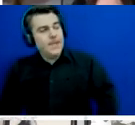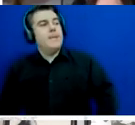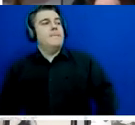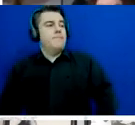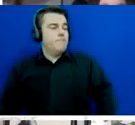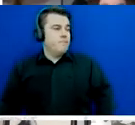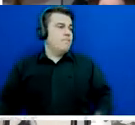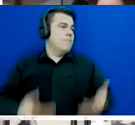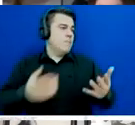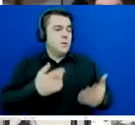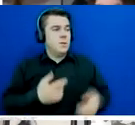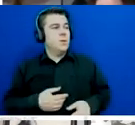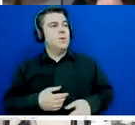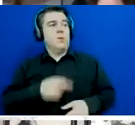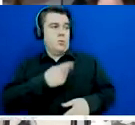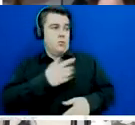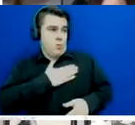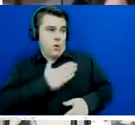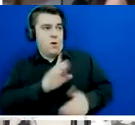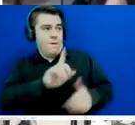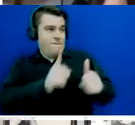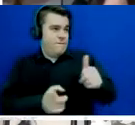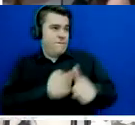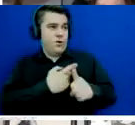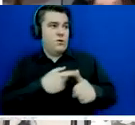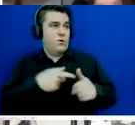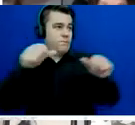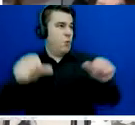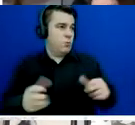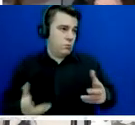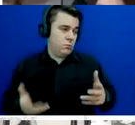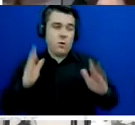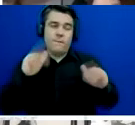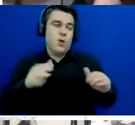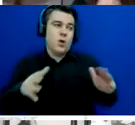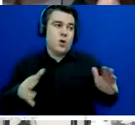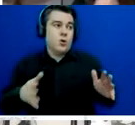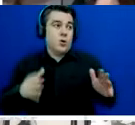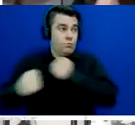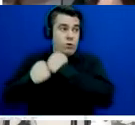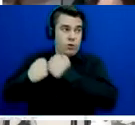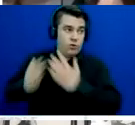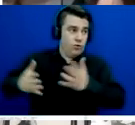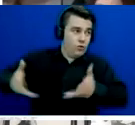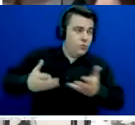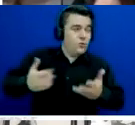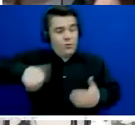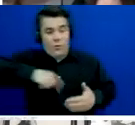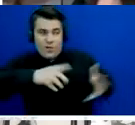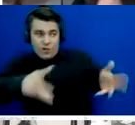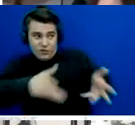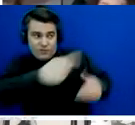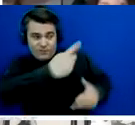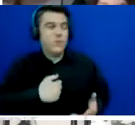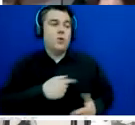first, if you're willing to make your first post and hopefully encouraged by your sponsor or by us today, you do have something